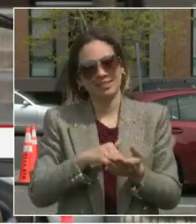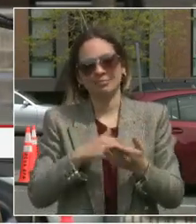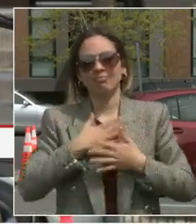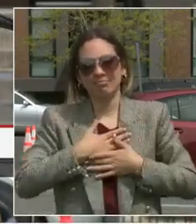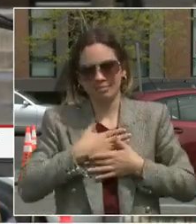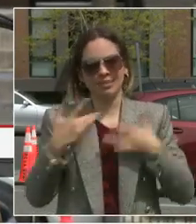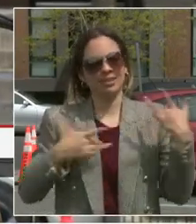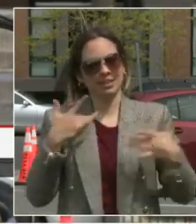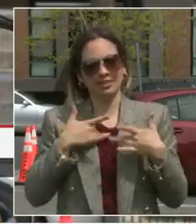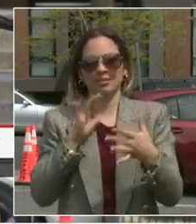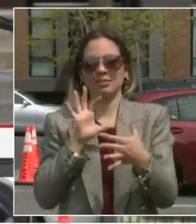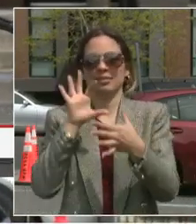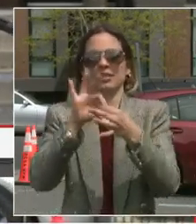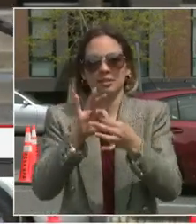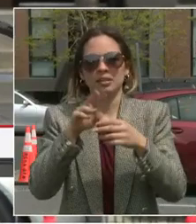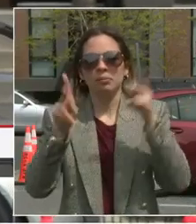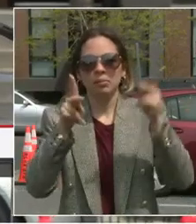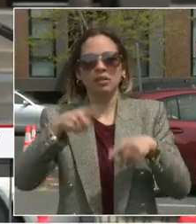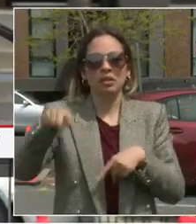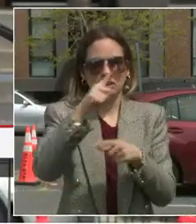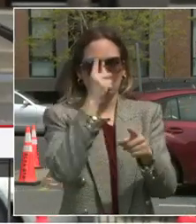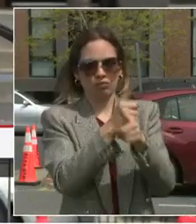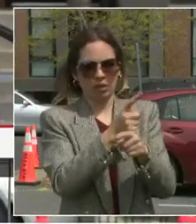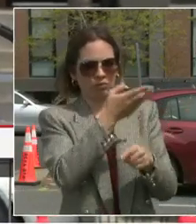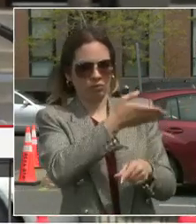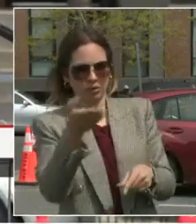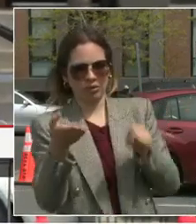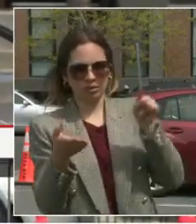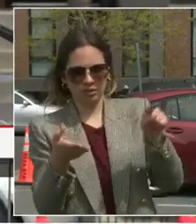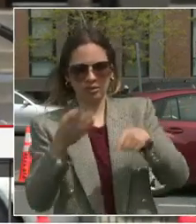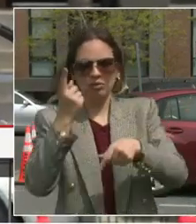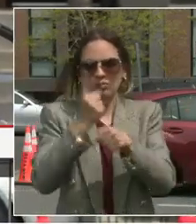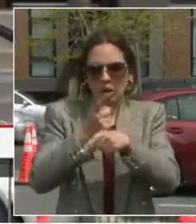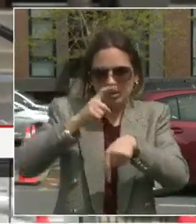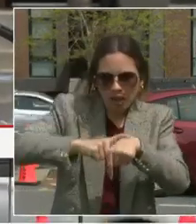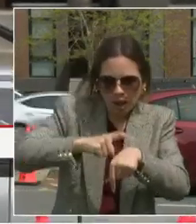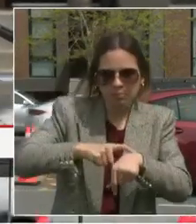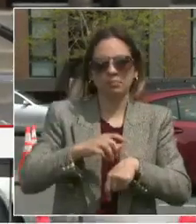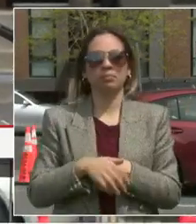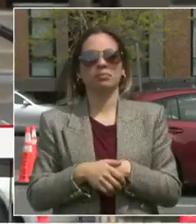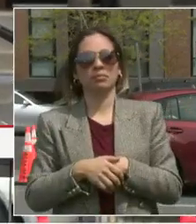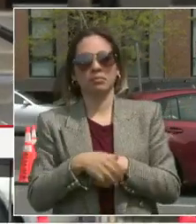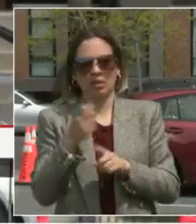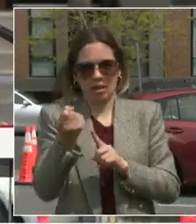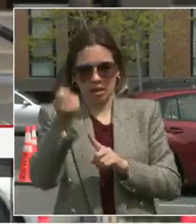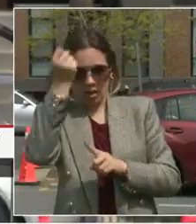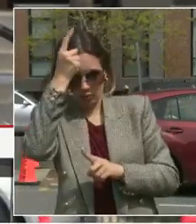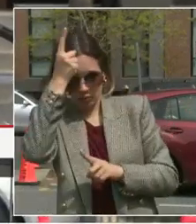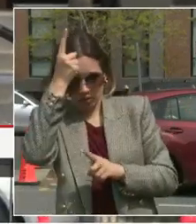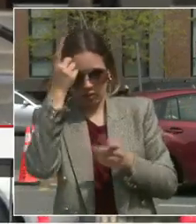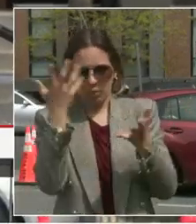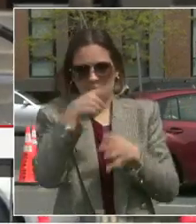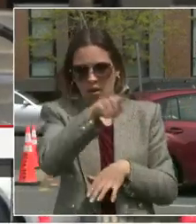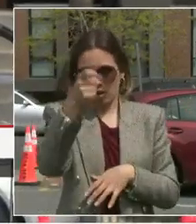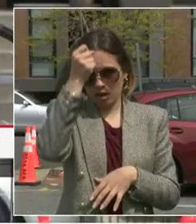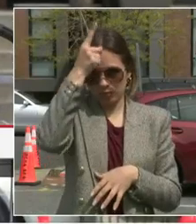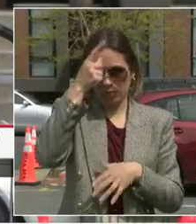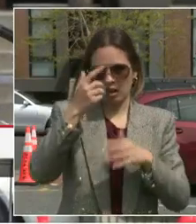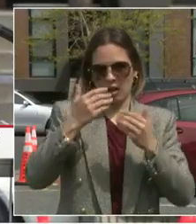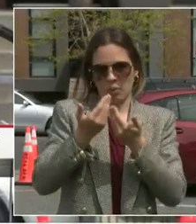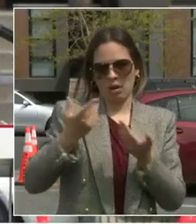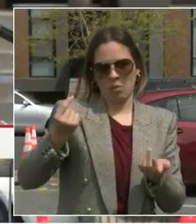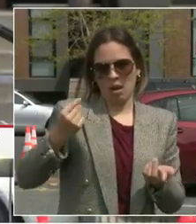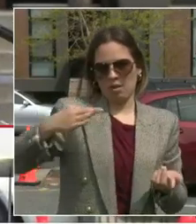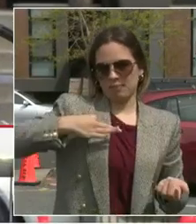to connect people to the right resource at the right time and help them understand what they're eligible for. We believe in